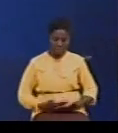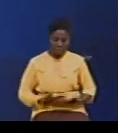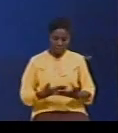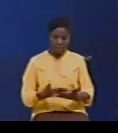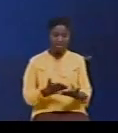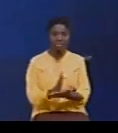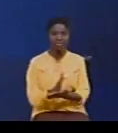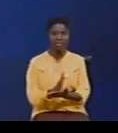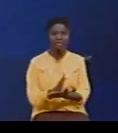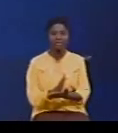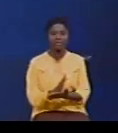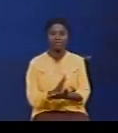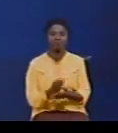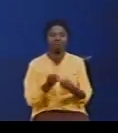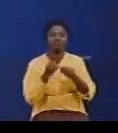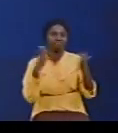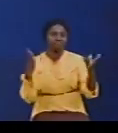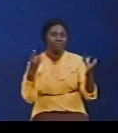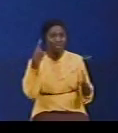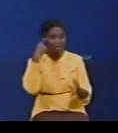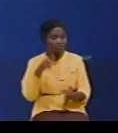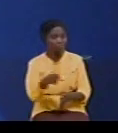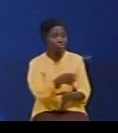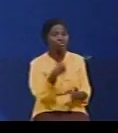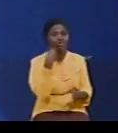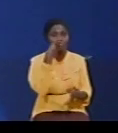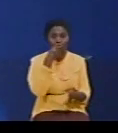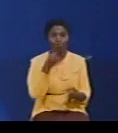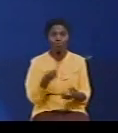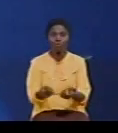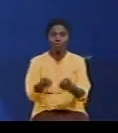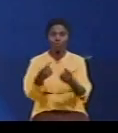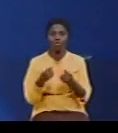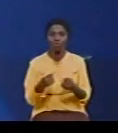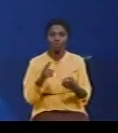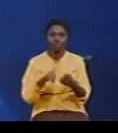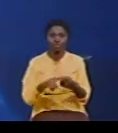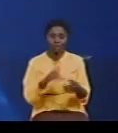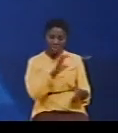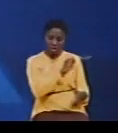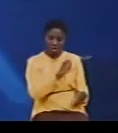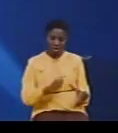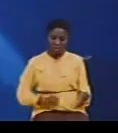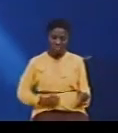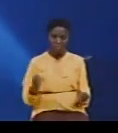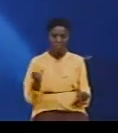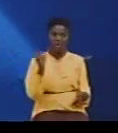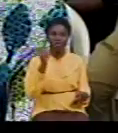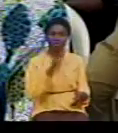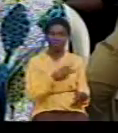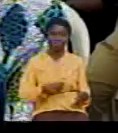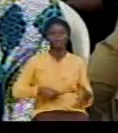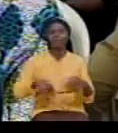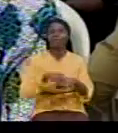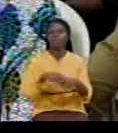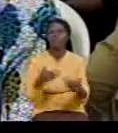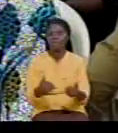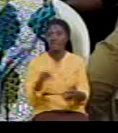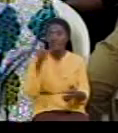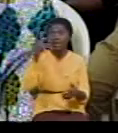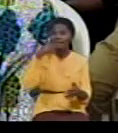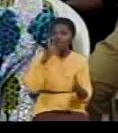for those who come to Emmanuel's kingdom. And now it says, it